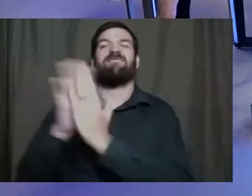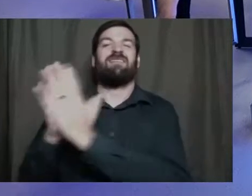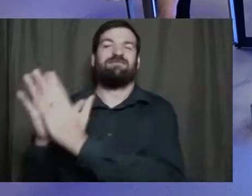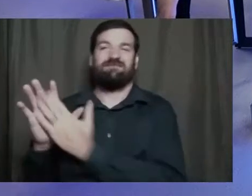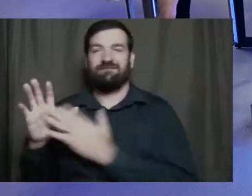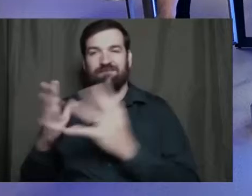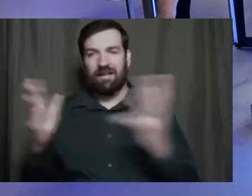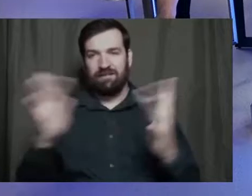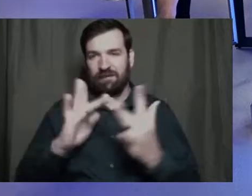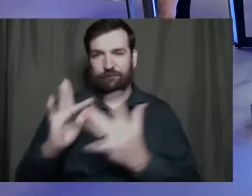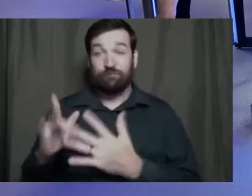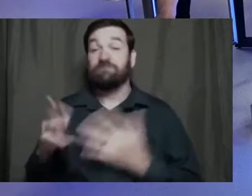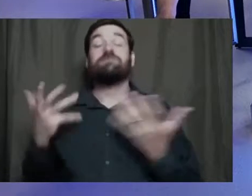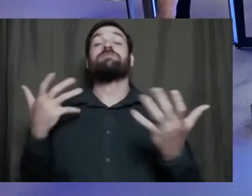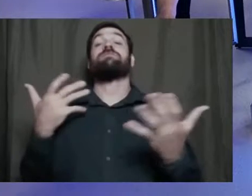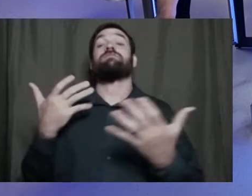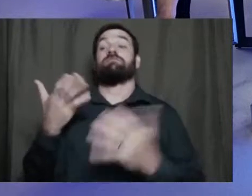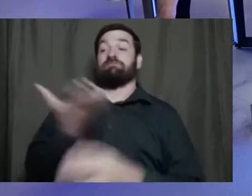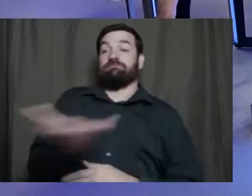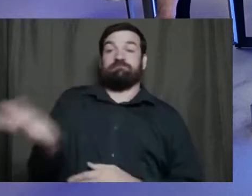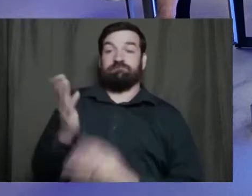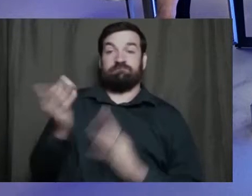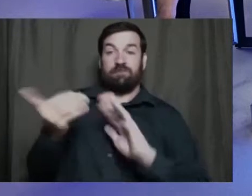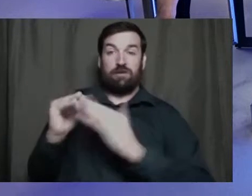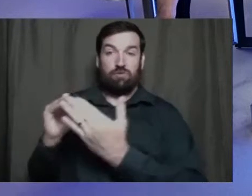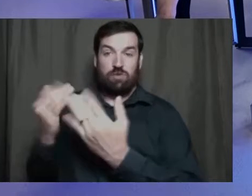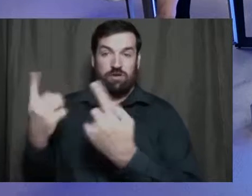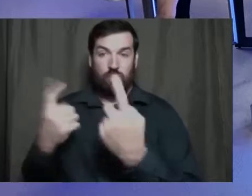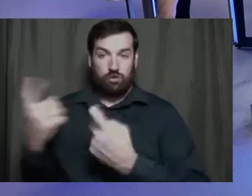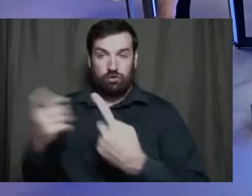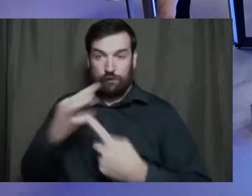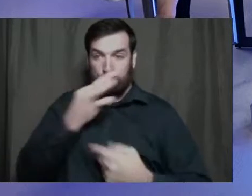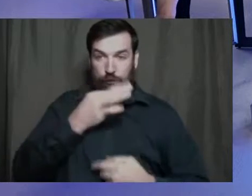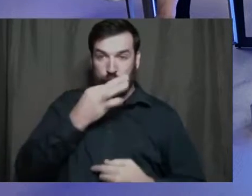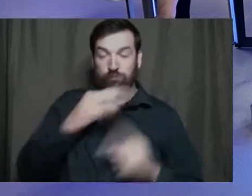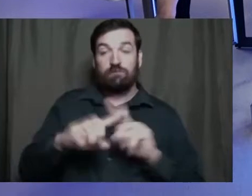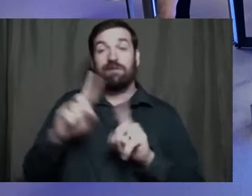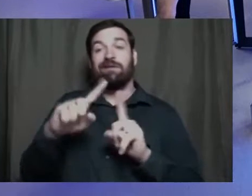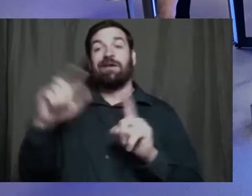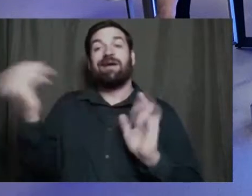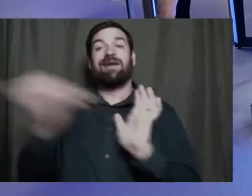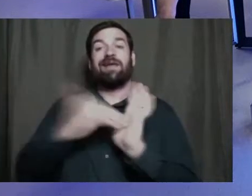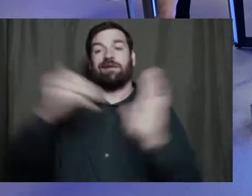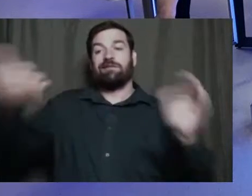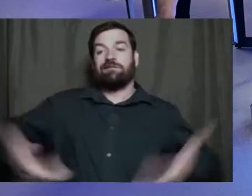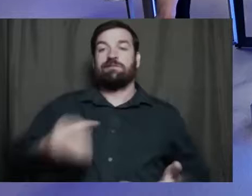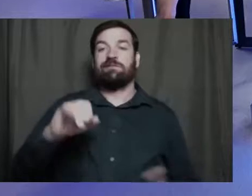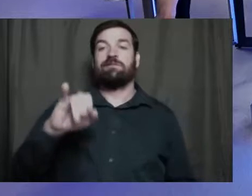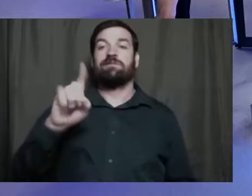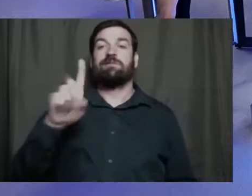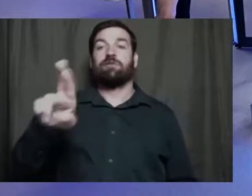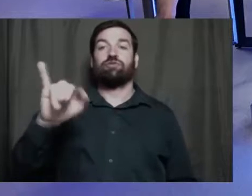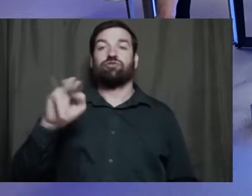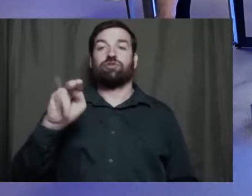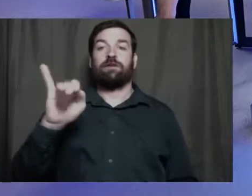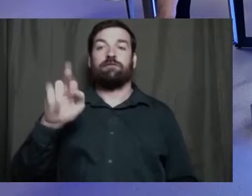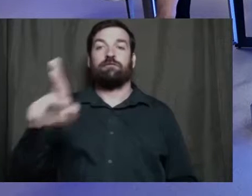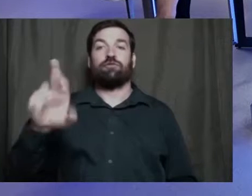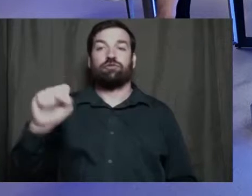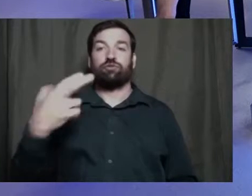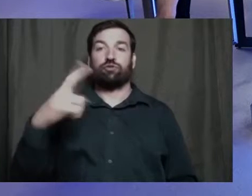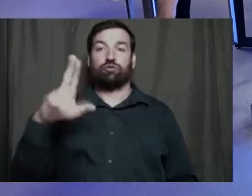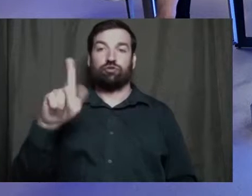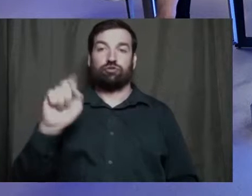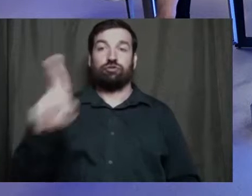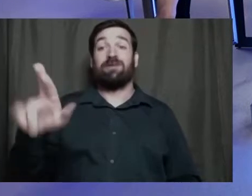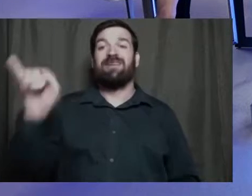we're going to get to your community questions here in just a few minutes. But again, I want to reintroduce Dr. Jennifer Schuster. She's with infectious diseases from Children's Mercy,